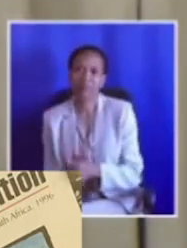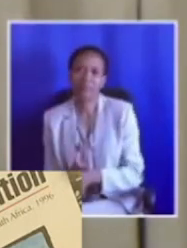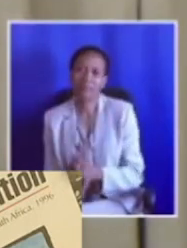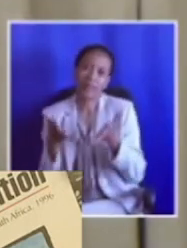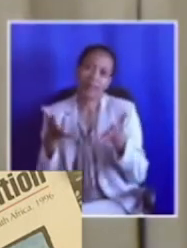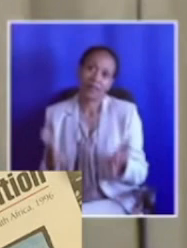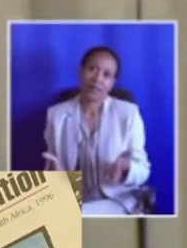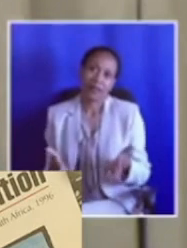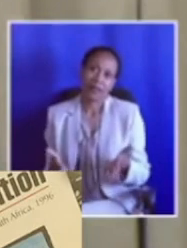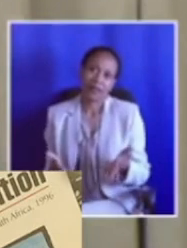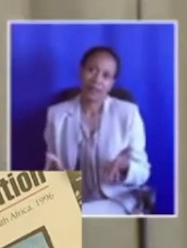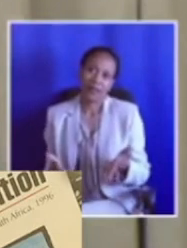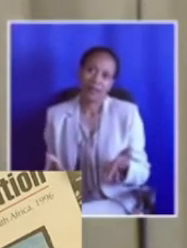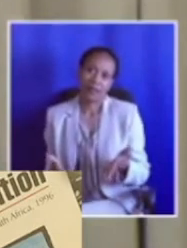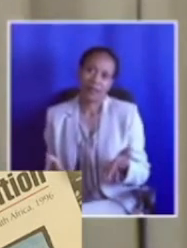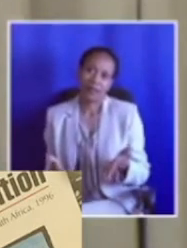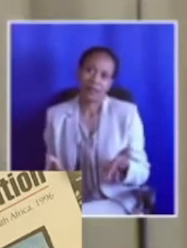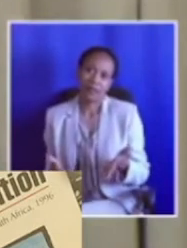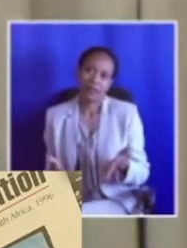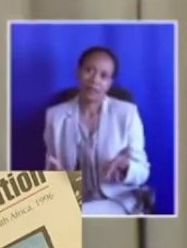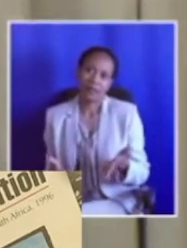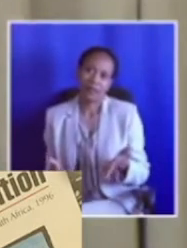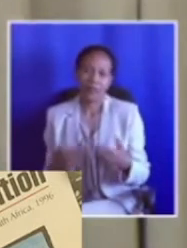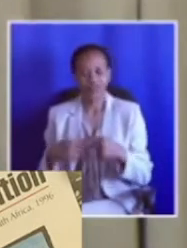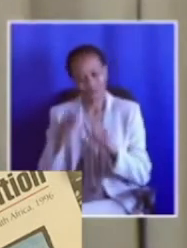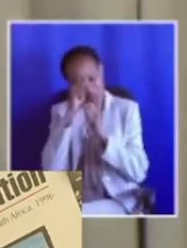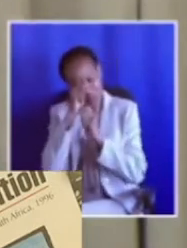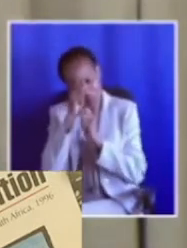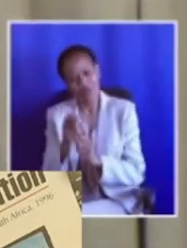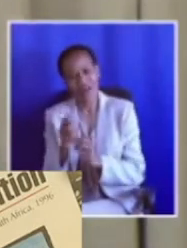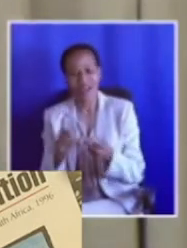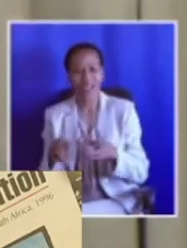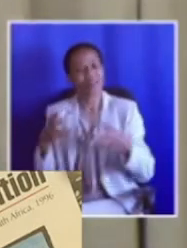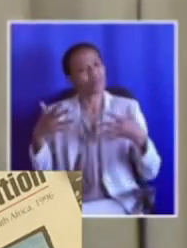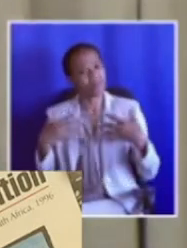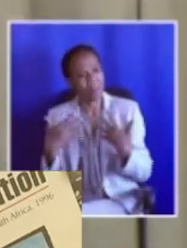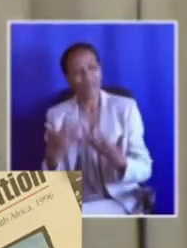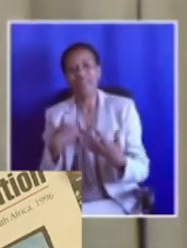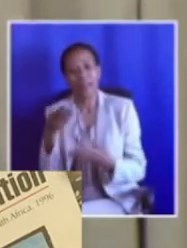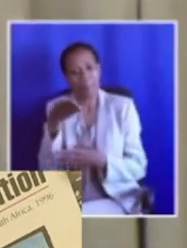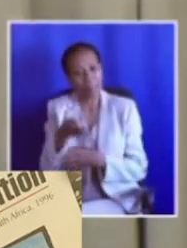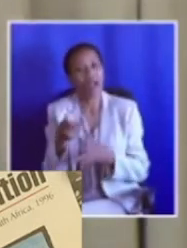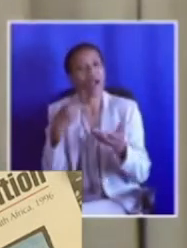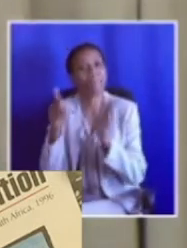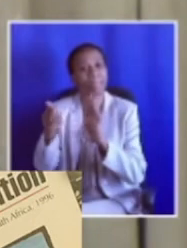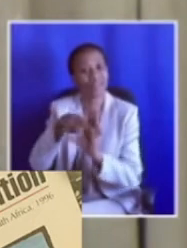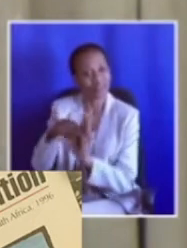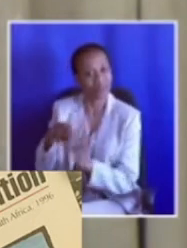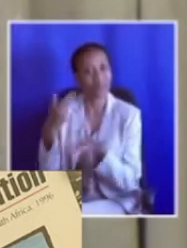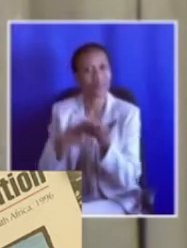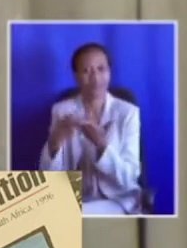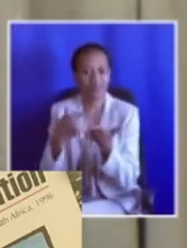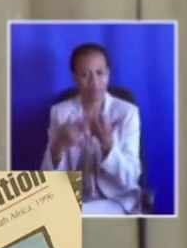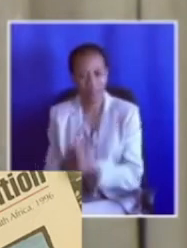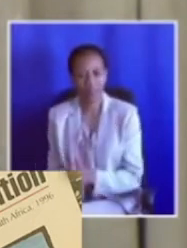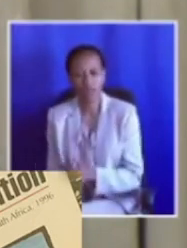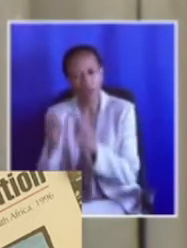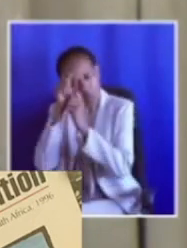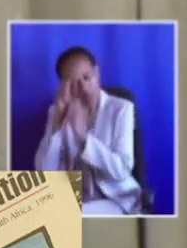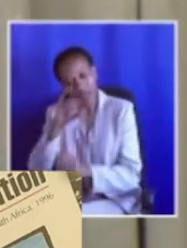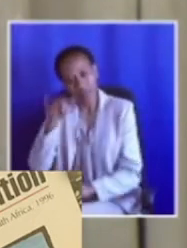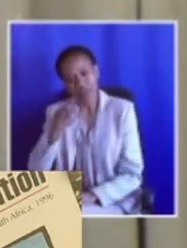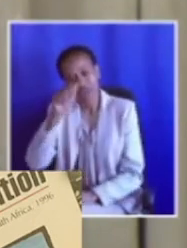Then it's an absolute honor and a pleasure to participate in this debate. And Honorable Jenkinson, I want to